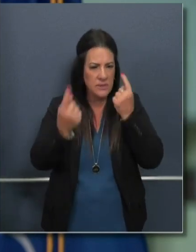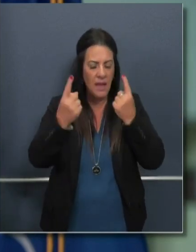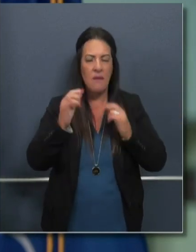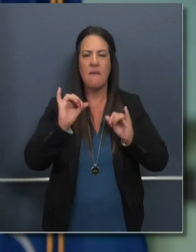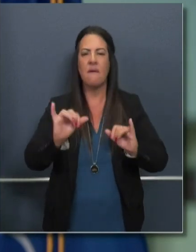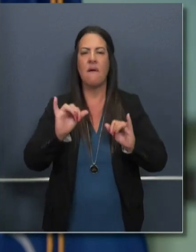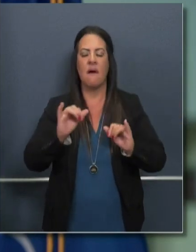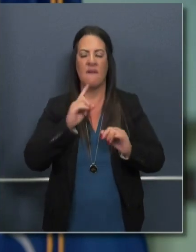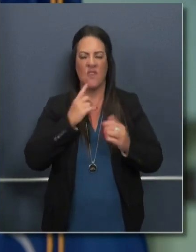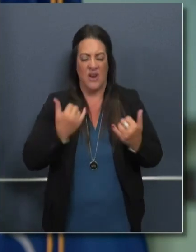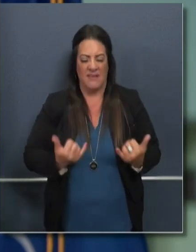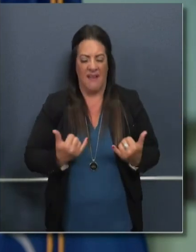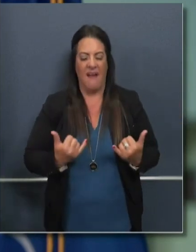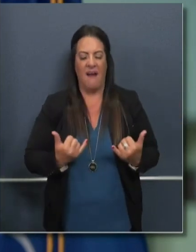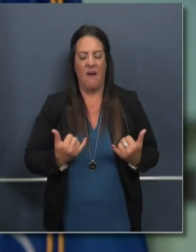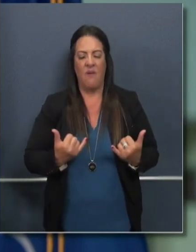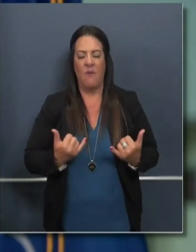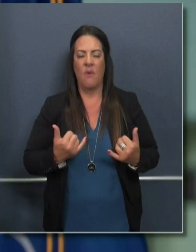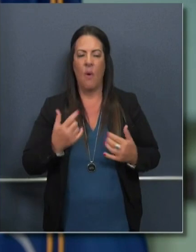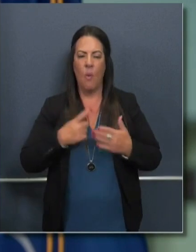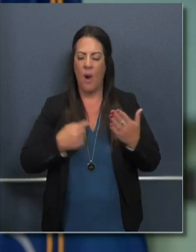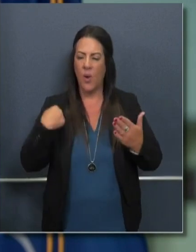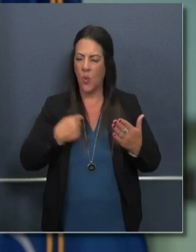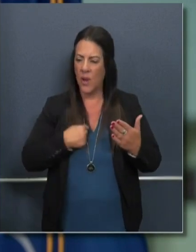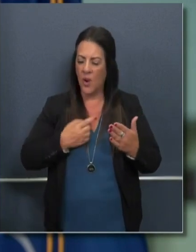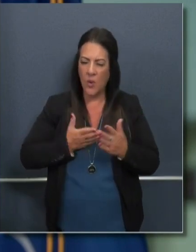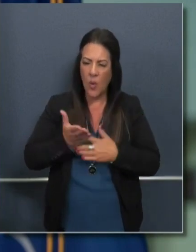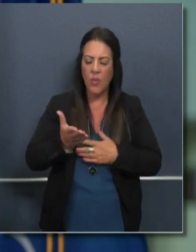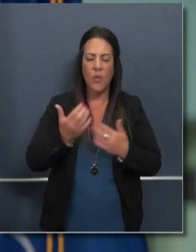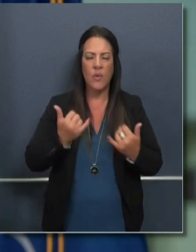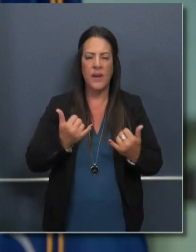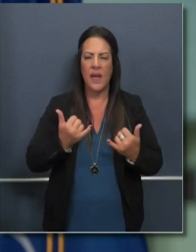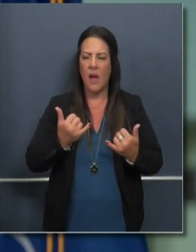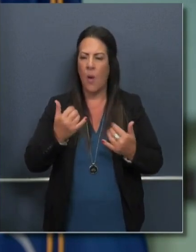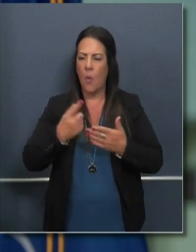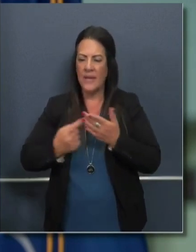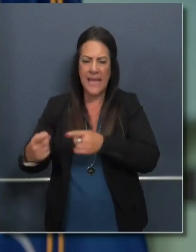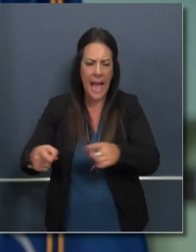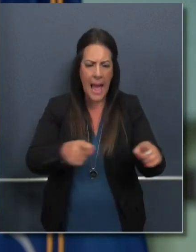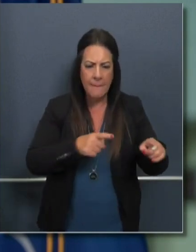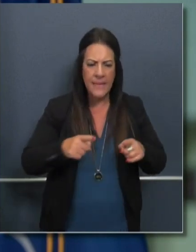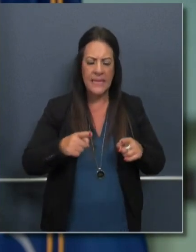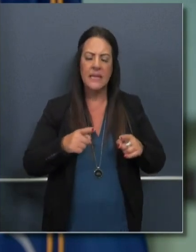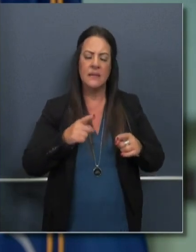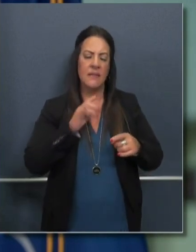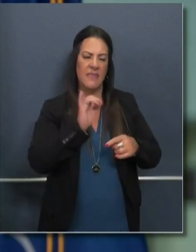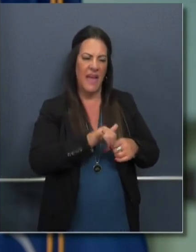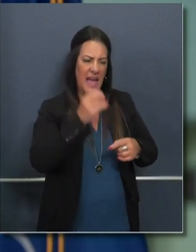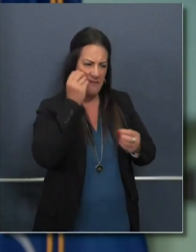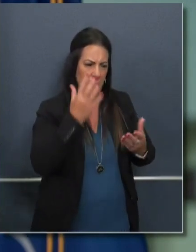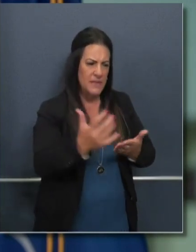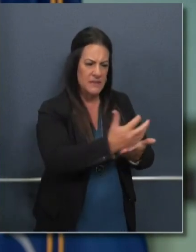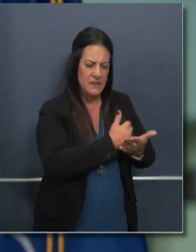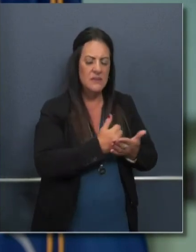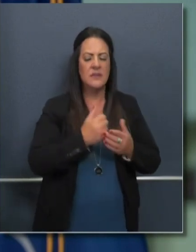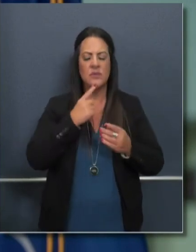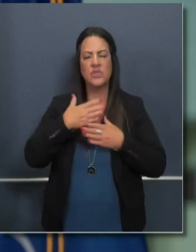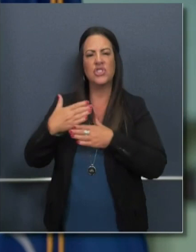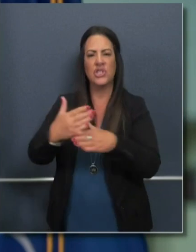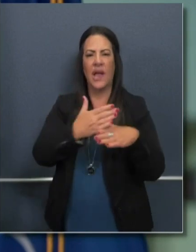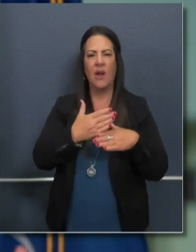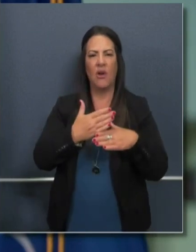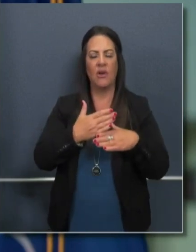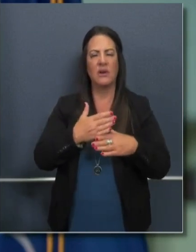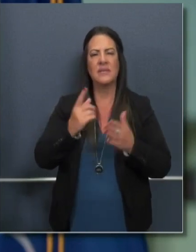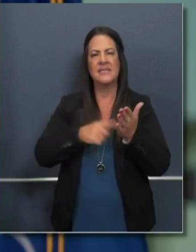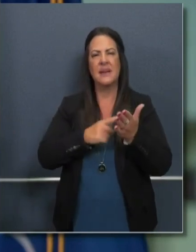real time of the conditions on the ground. So it's precisely why we think it's maybe a confusing announcement when